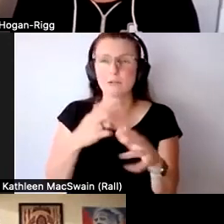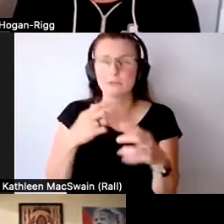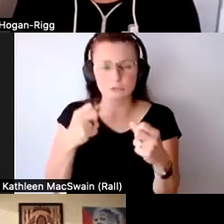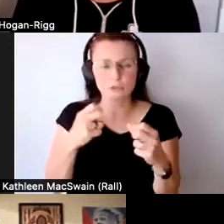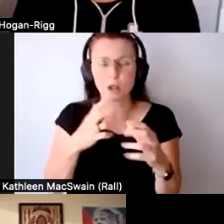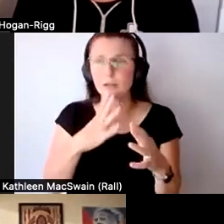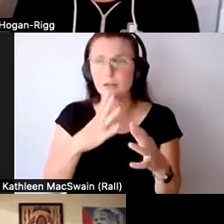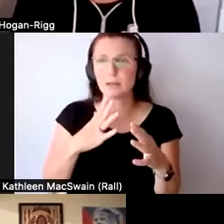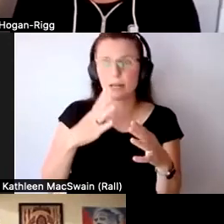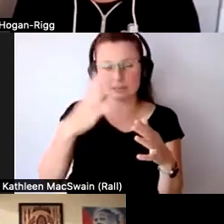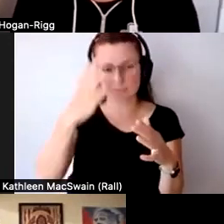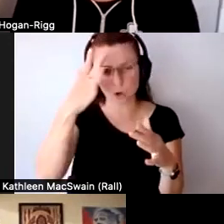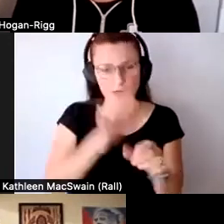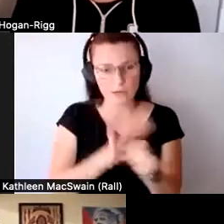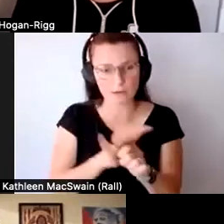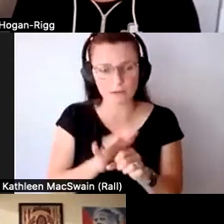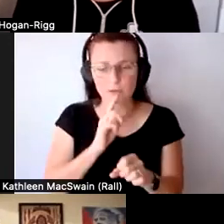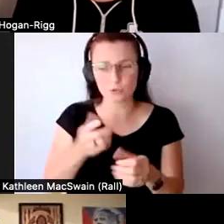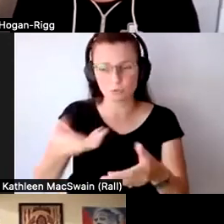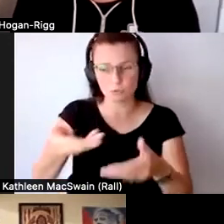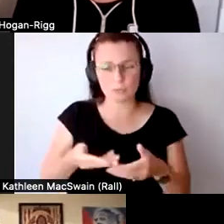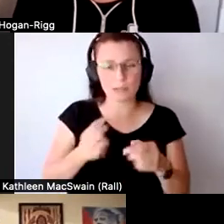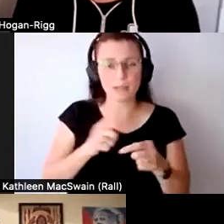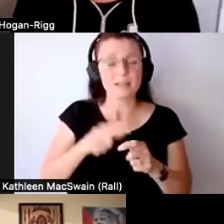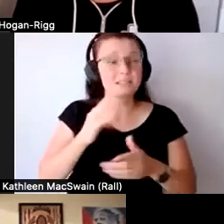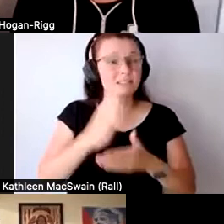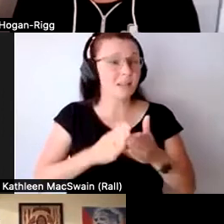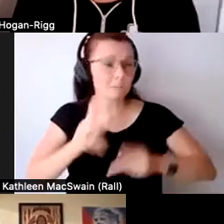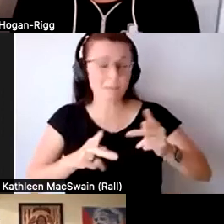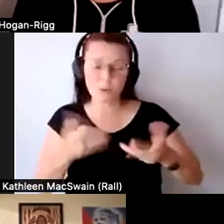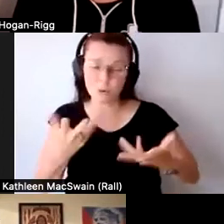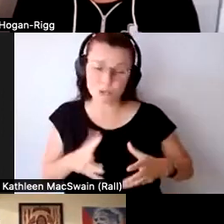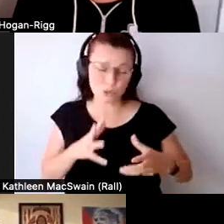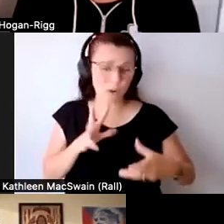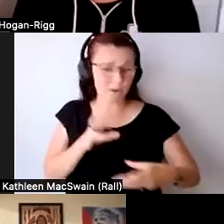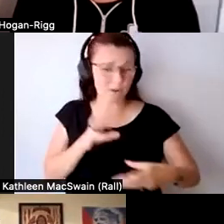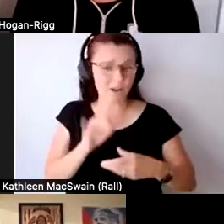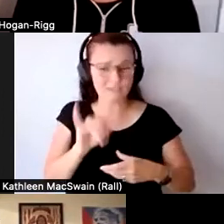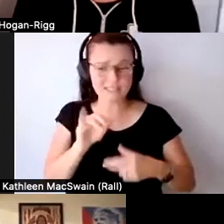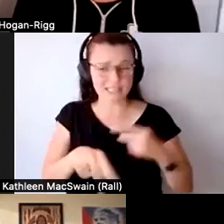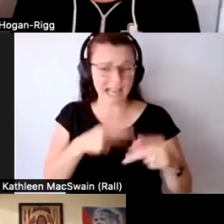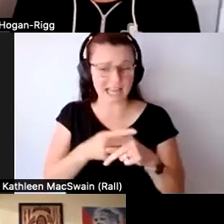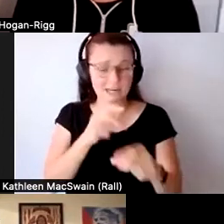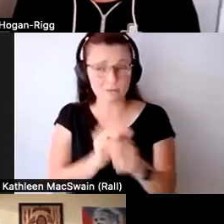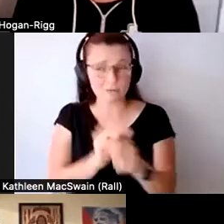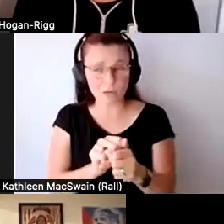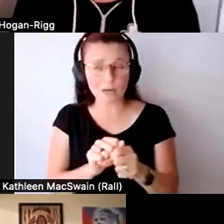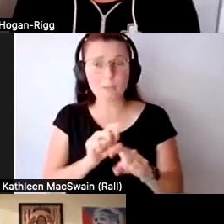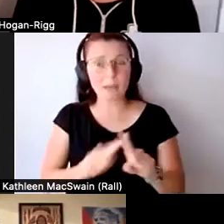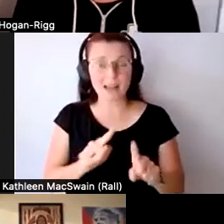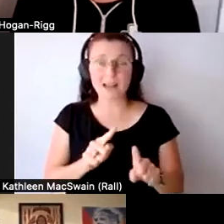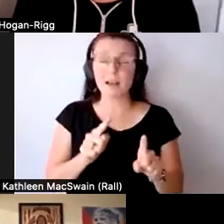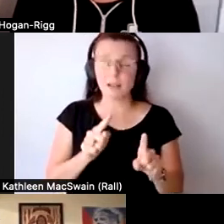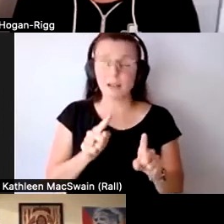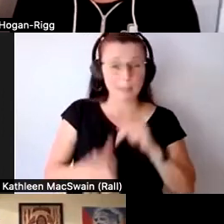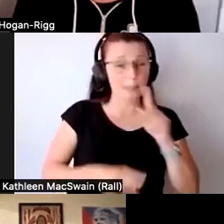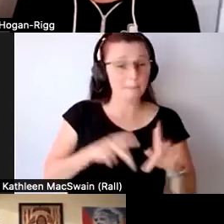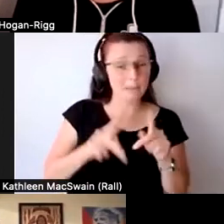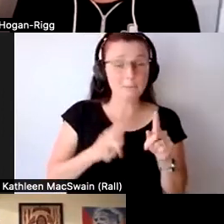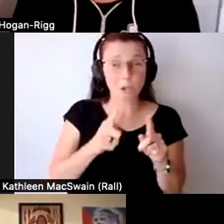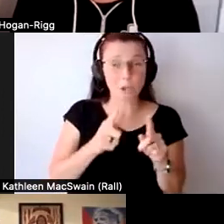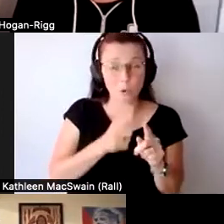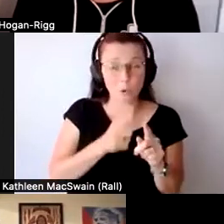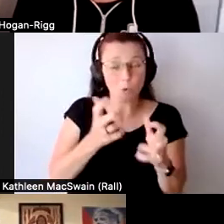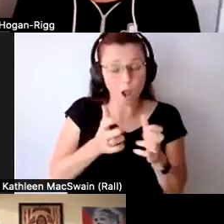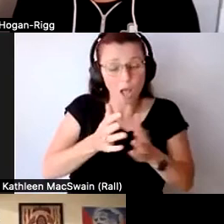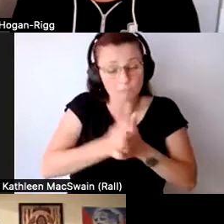who want to do it, there are people who don't want to do it. Wonderful. But for those of us who do, allow us to do it. Allow us to love on people who want to be